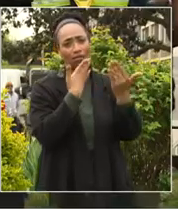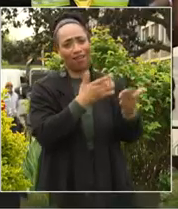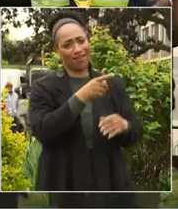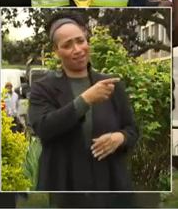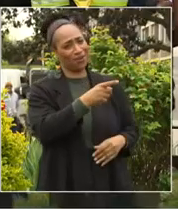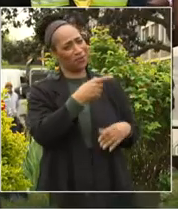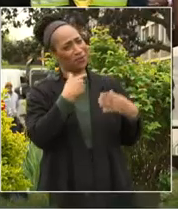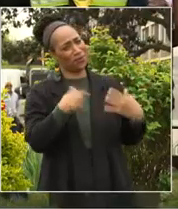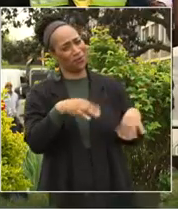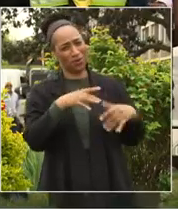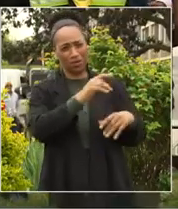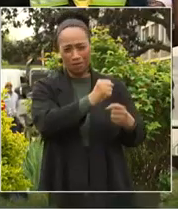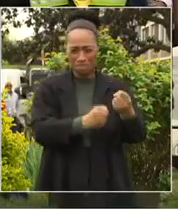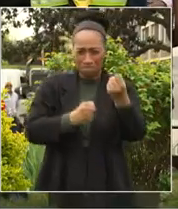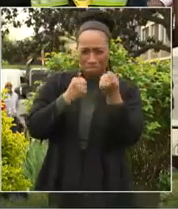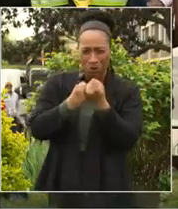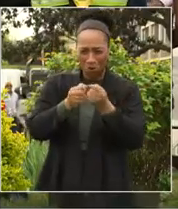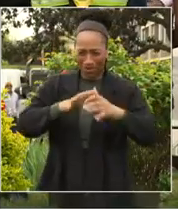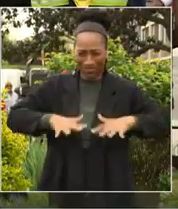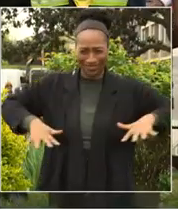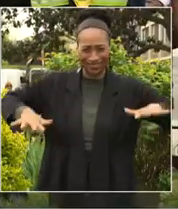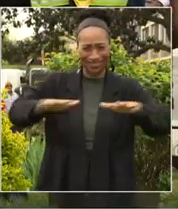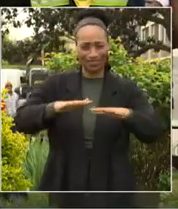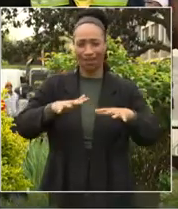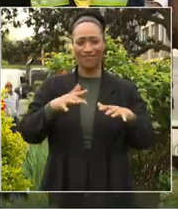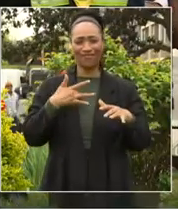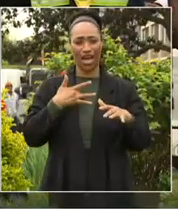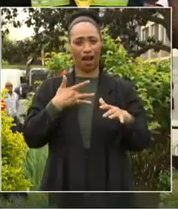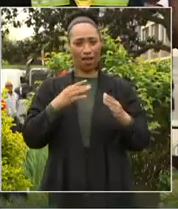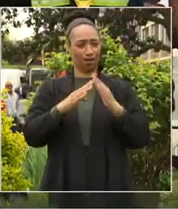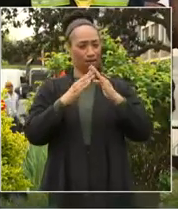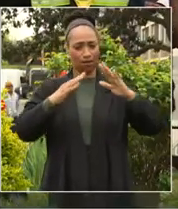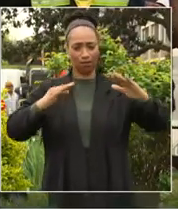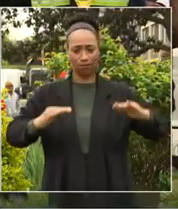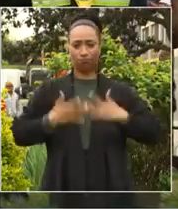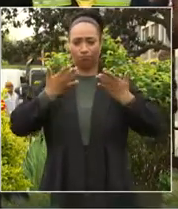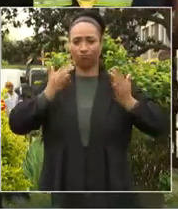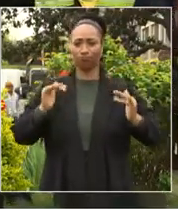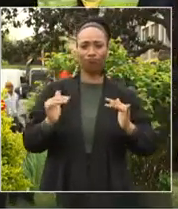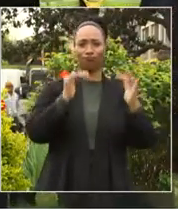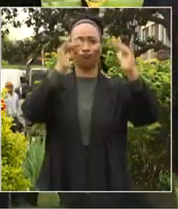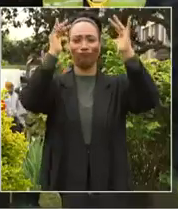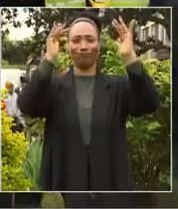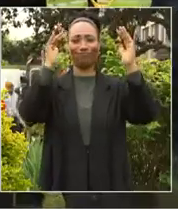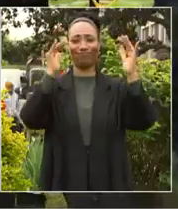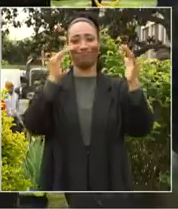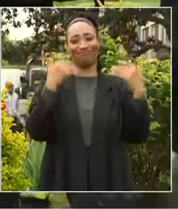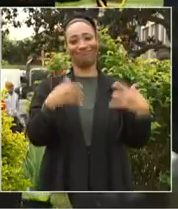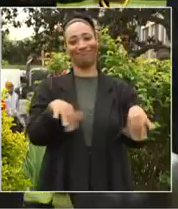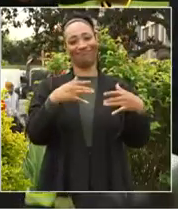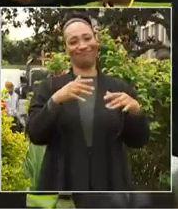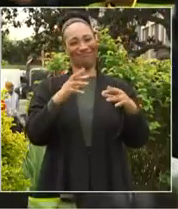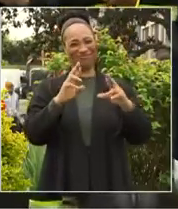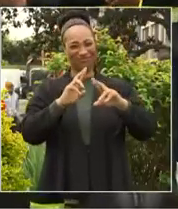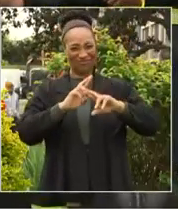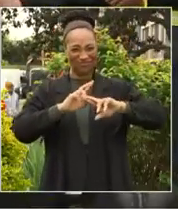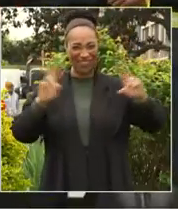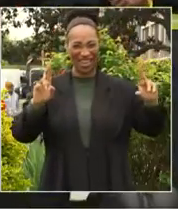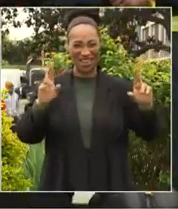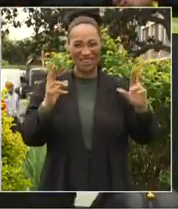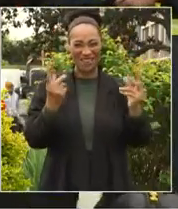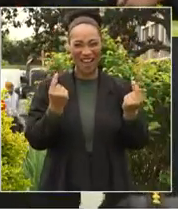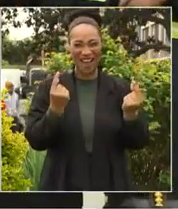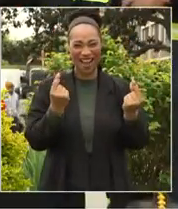importantly, thriving. And now with spring in full bloom, we're really excited to ramp up for the